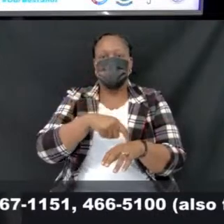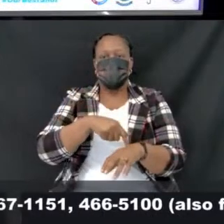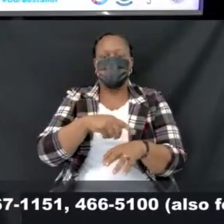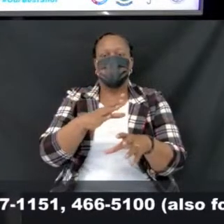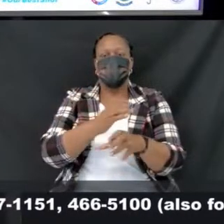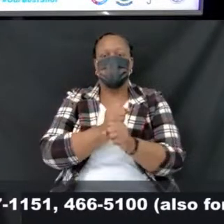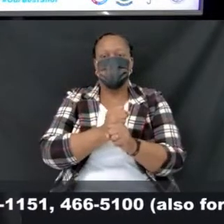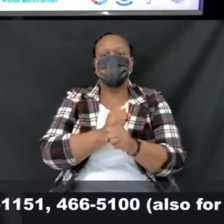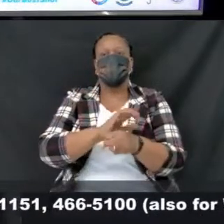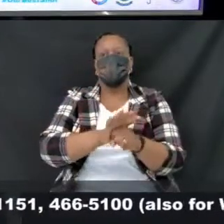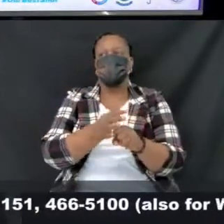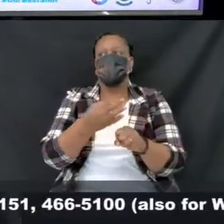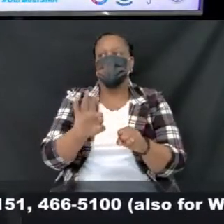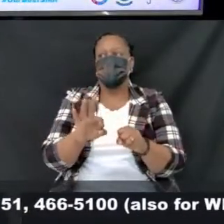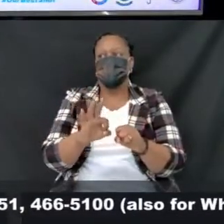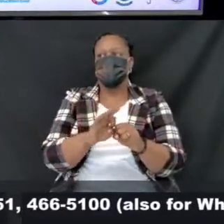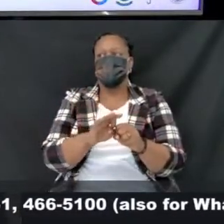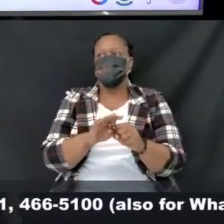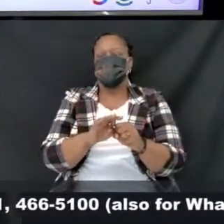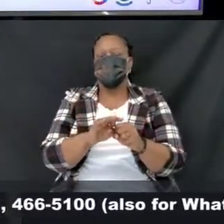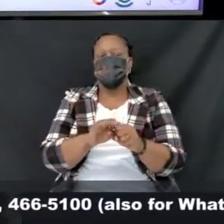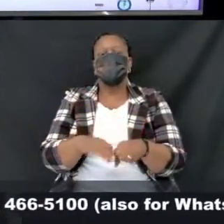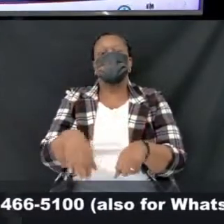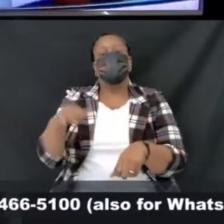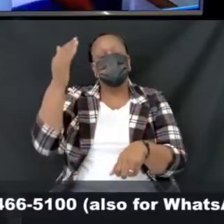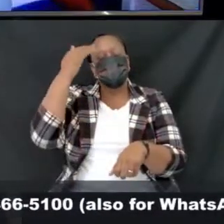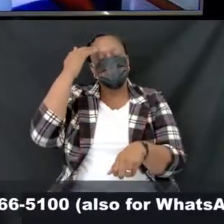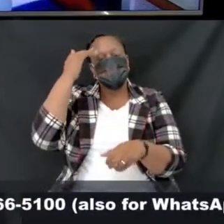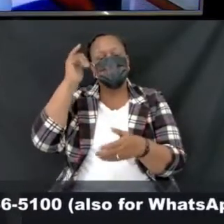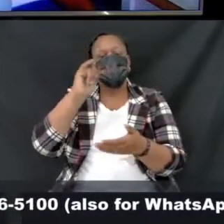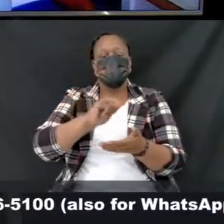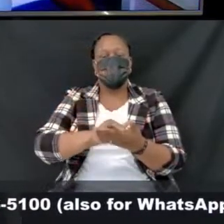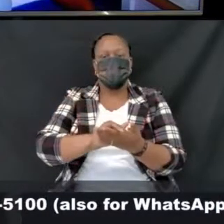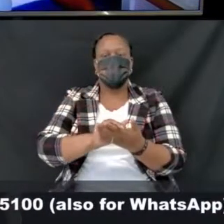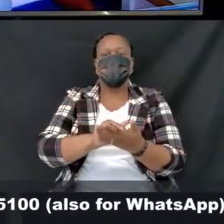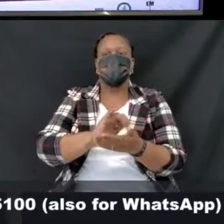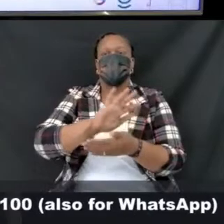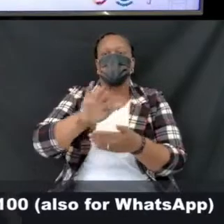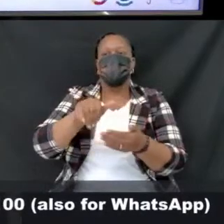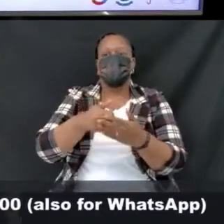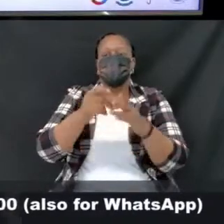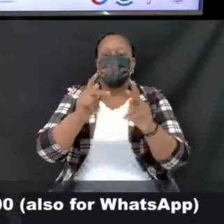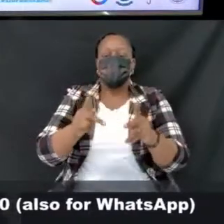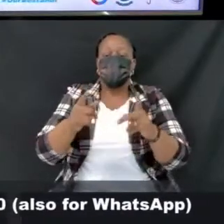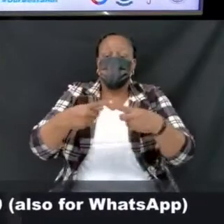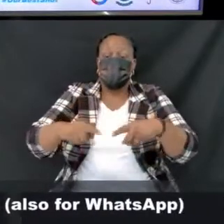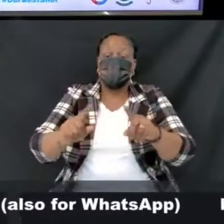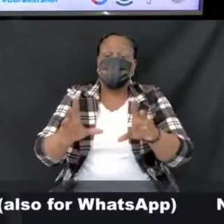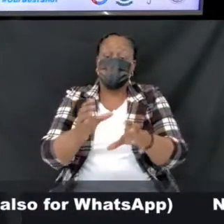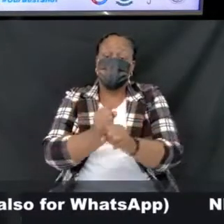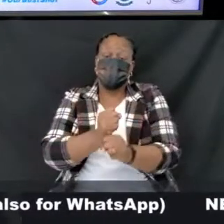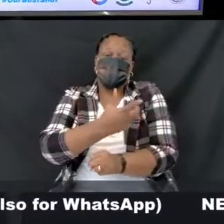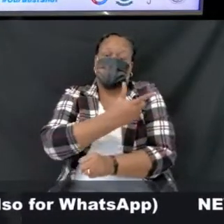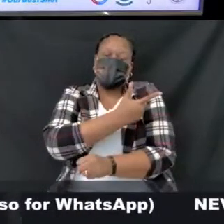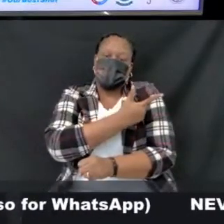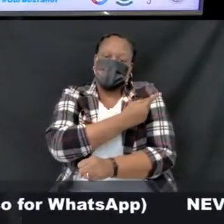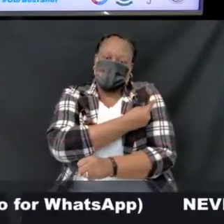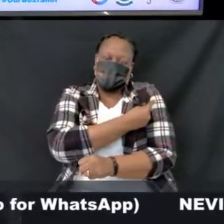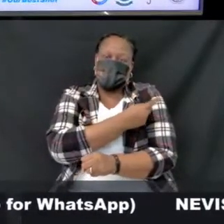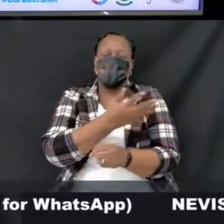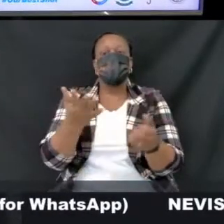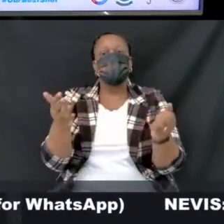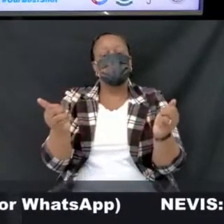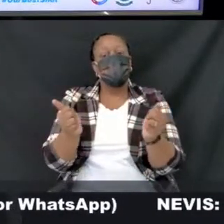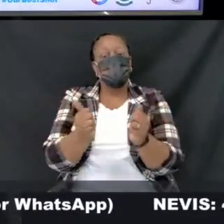said then, with the high immunity threshold from the vaccinated adults in the Federation of St. Kitts and Nevis, coupled